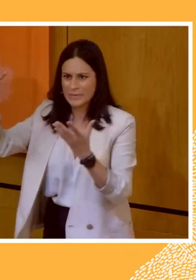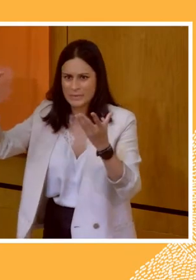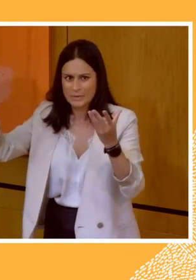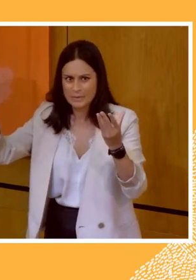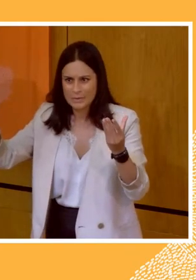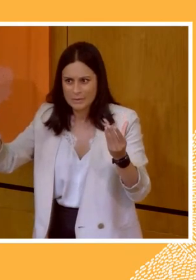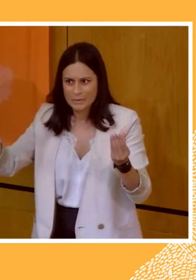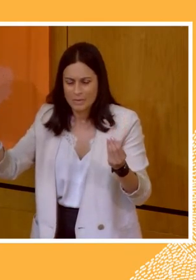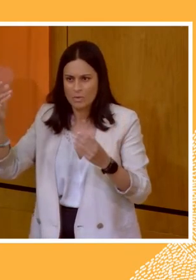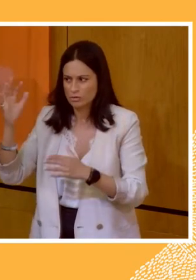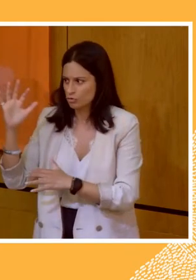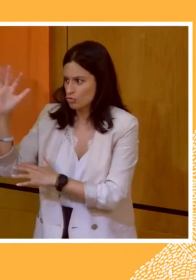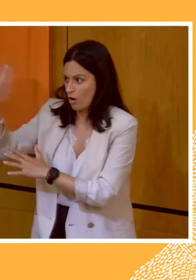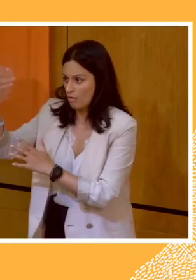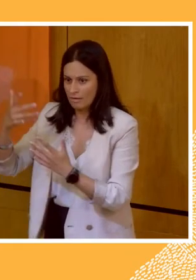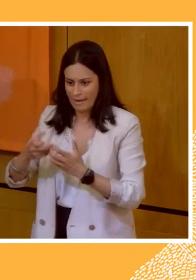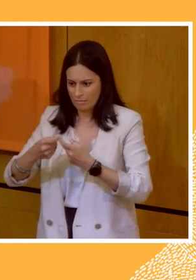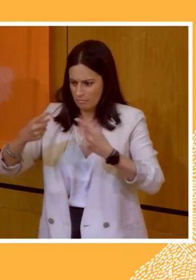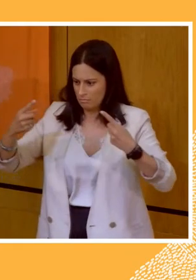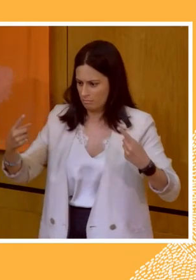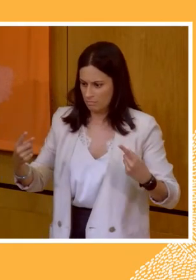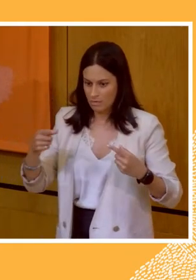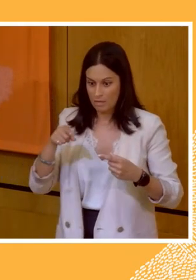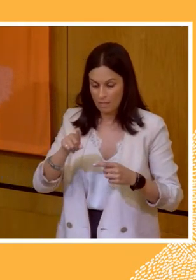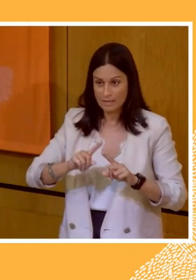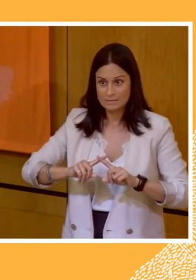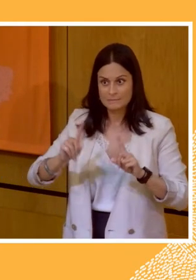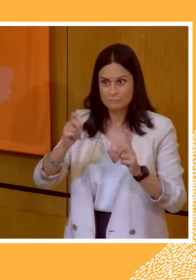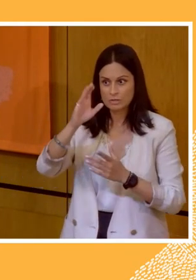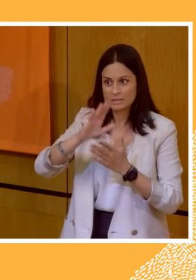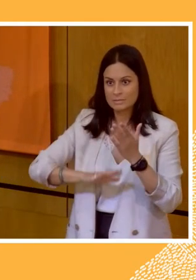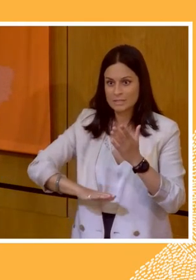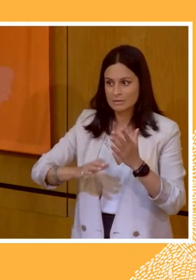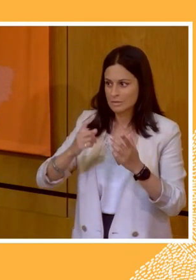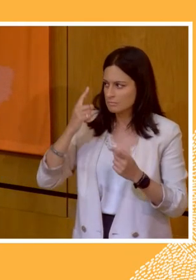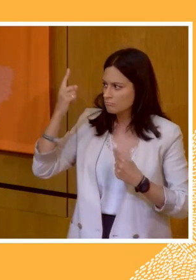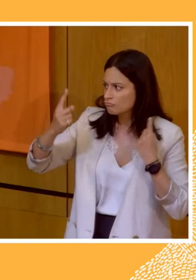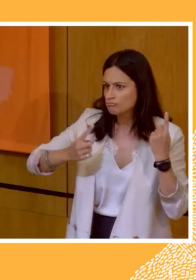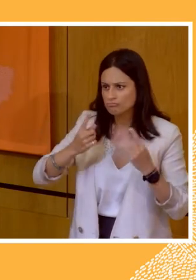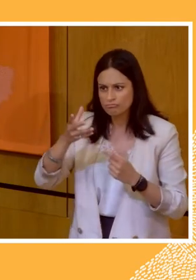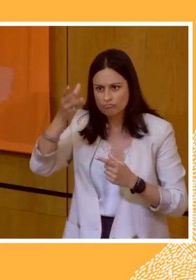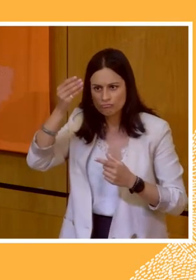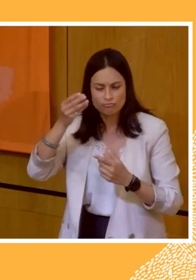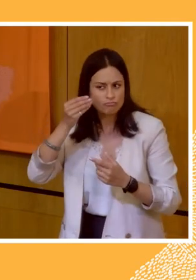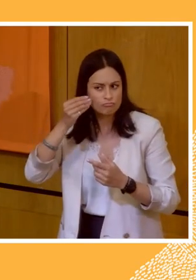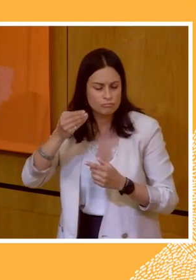quiet sound of the jungle, and now they exist in this really different acoustic space.